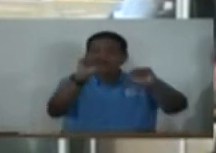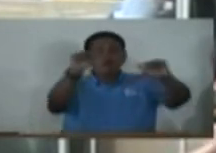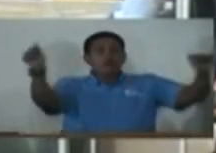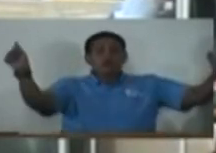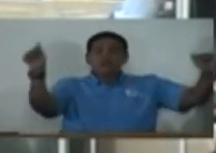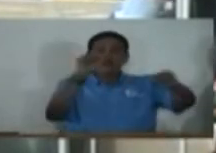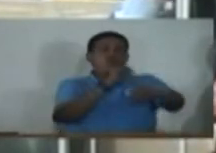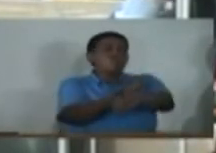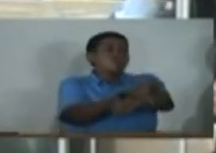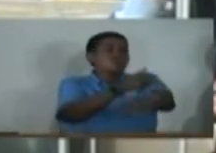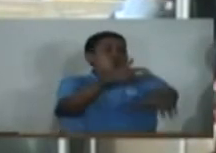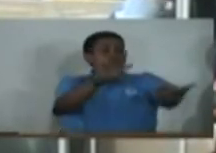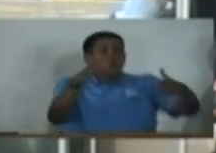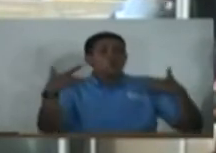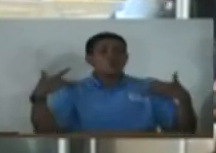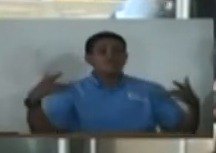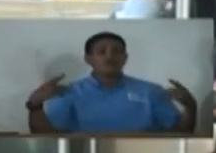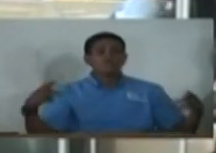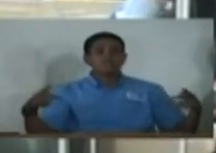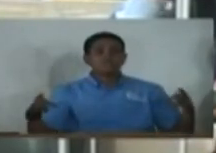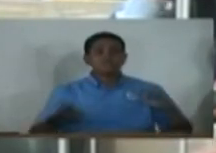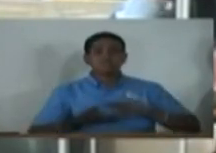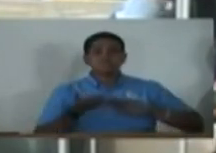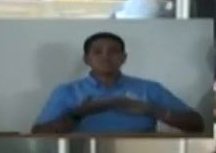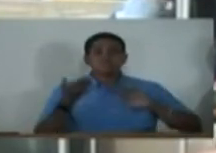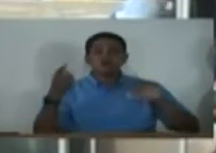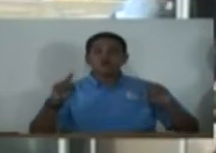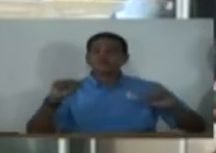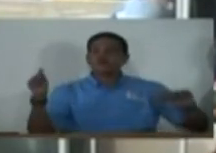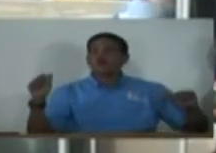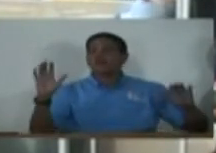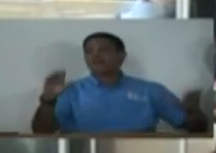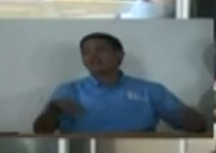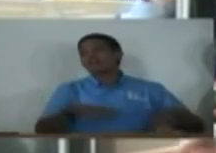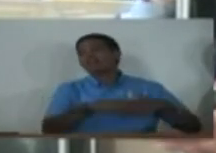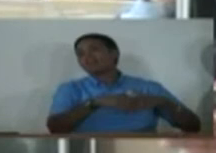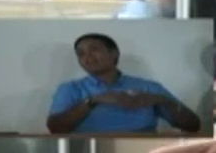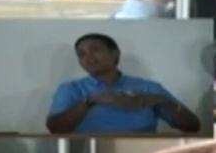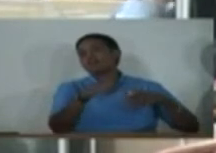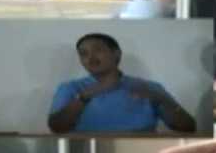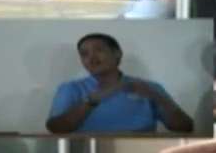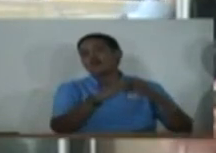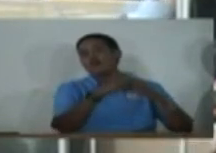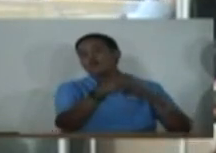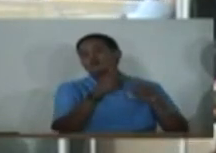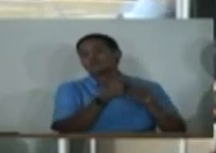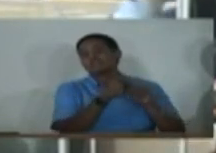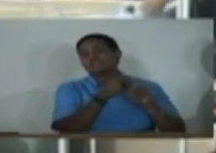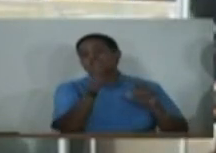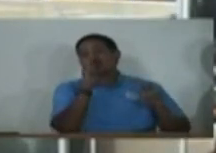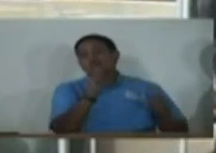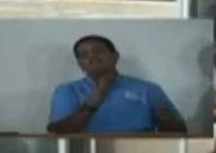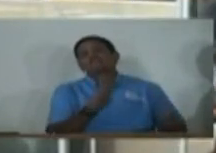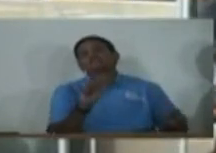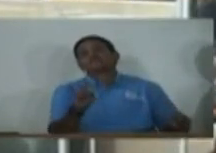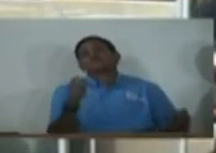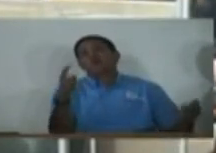such events to be kept or any leniency as to how enforcement should be